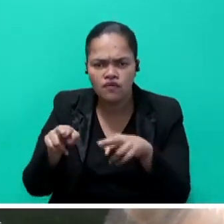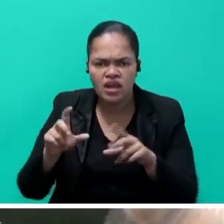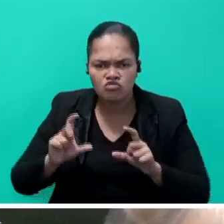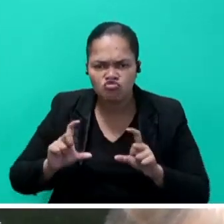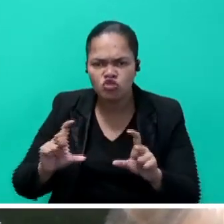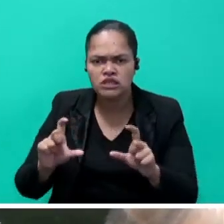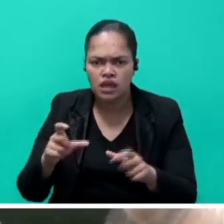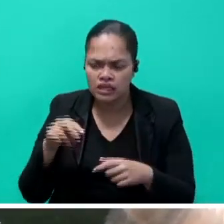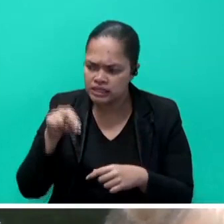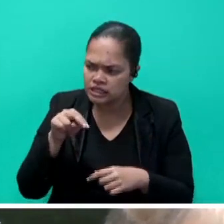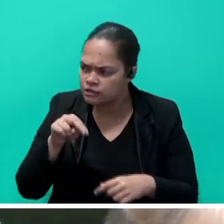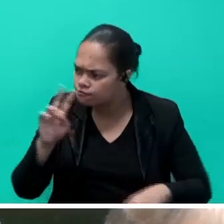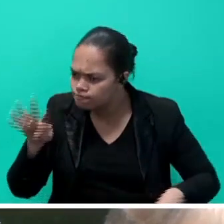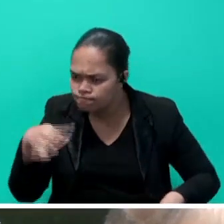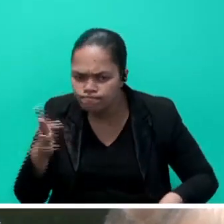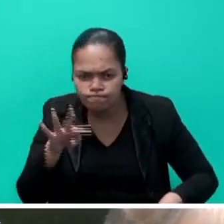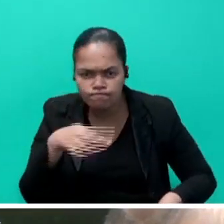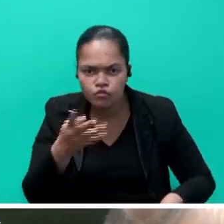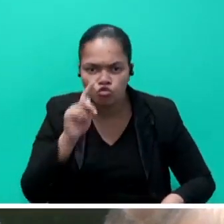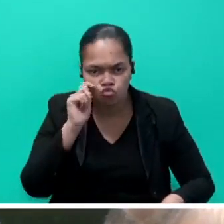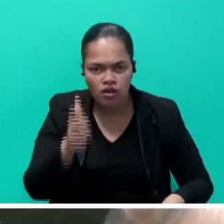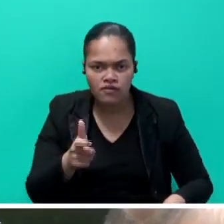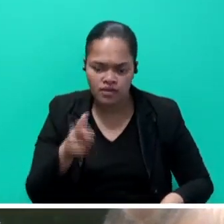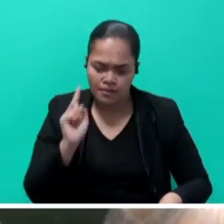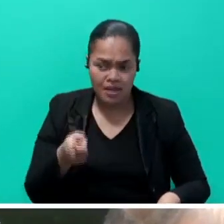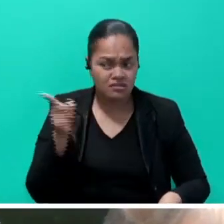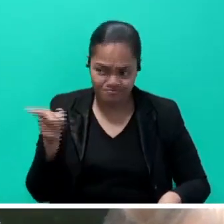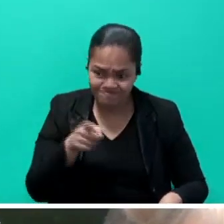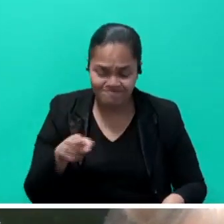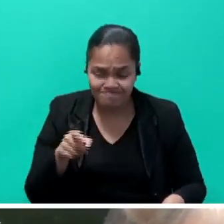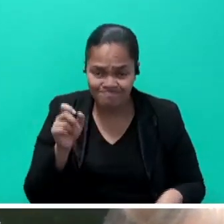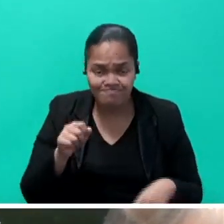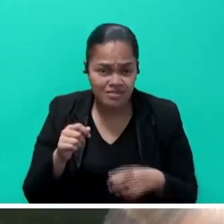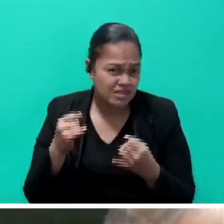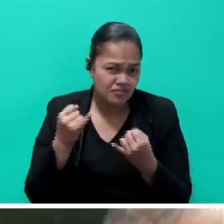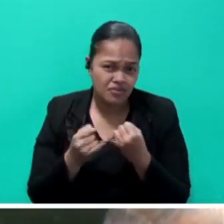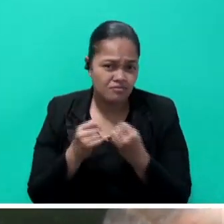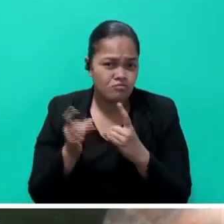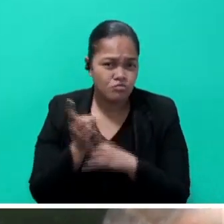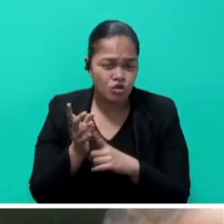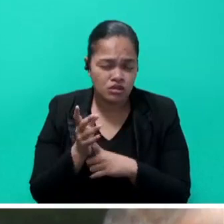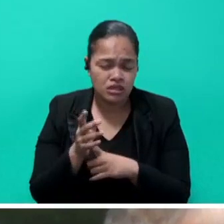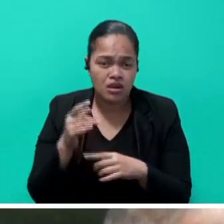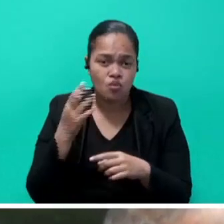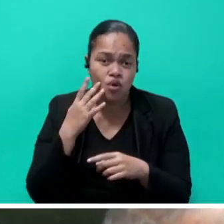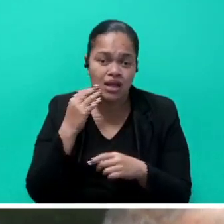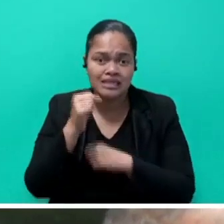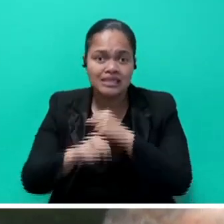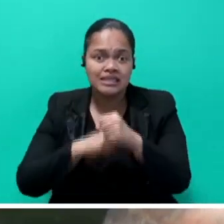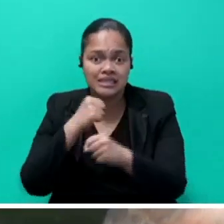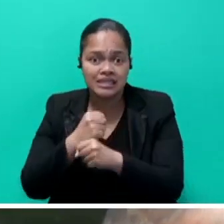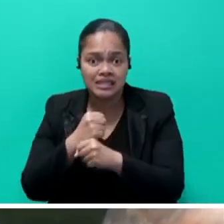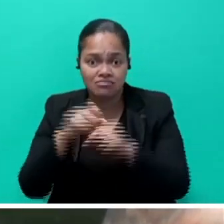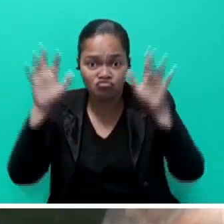after, and this becomes important prior to the rainy season.